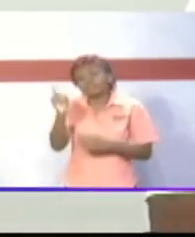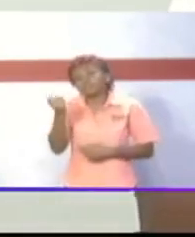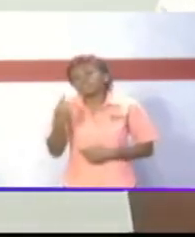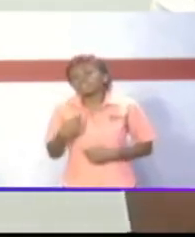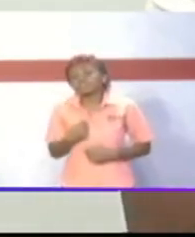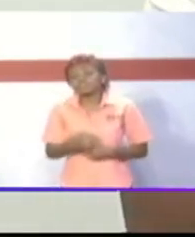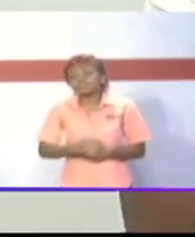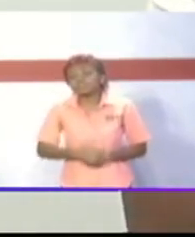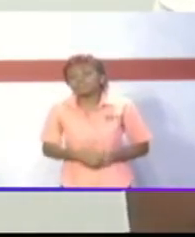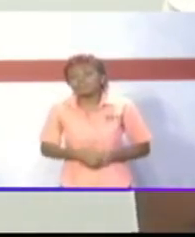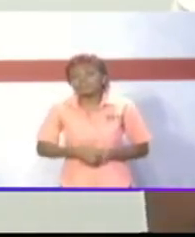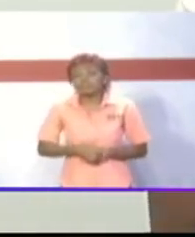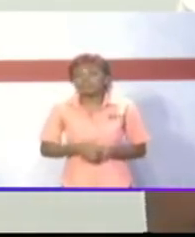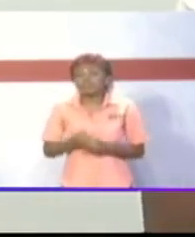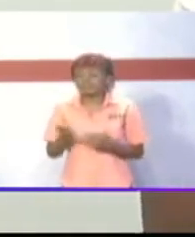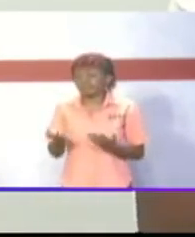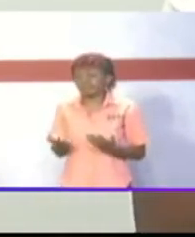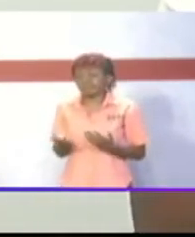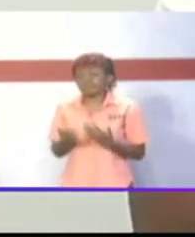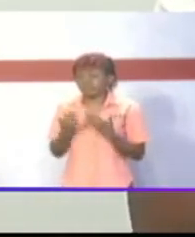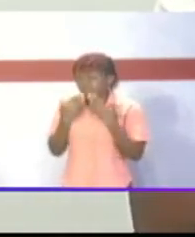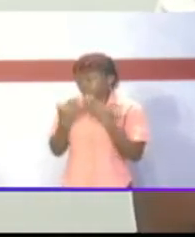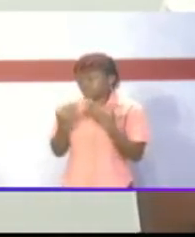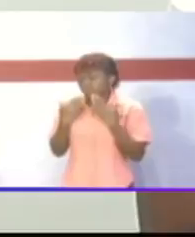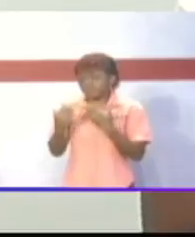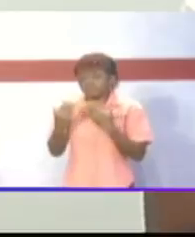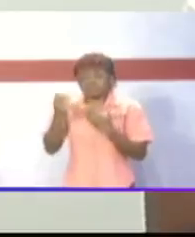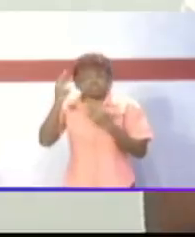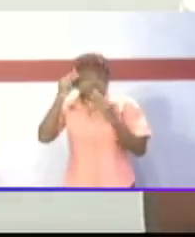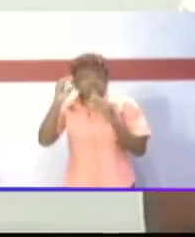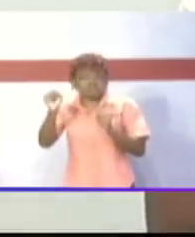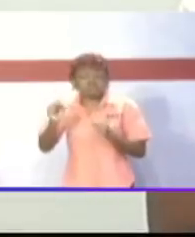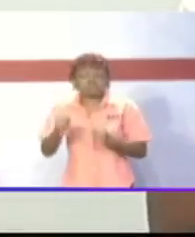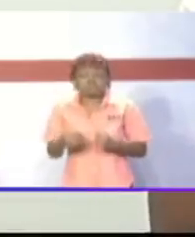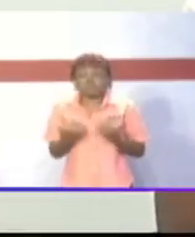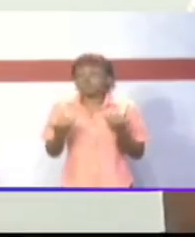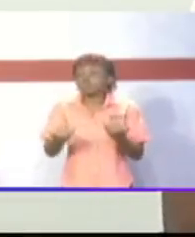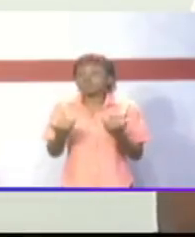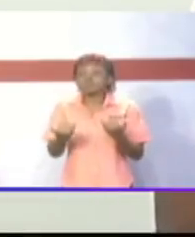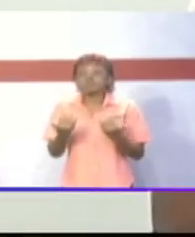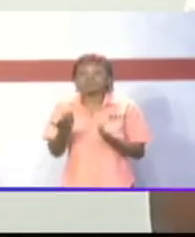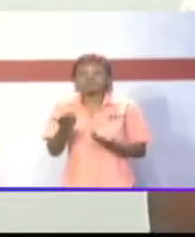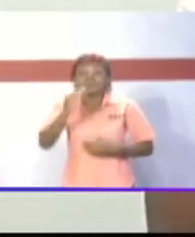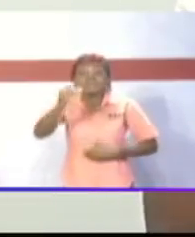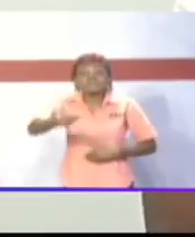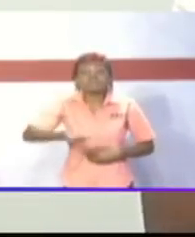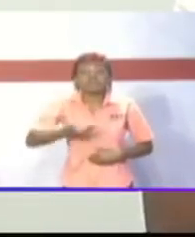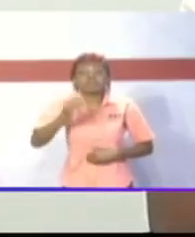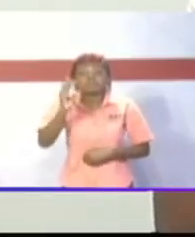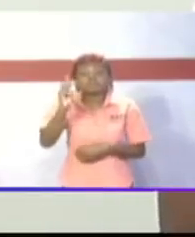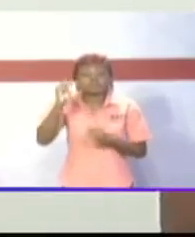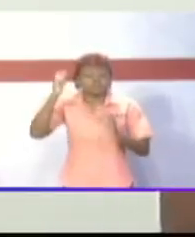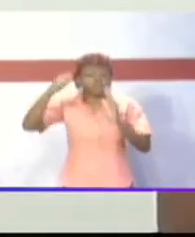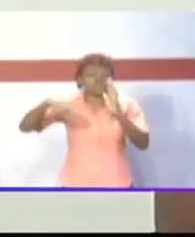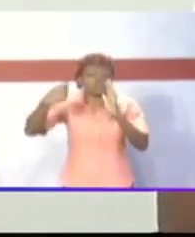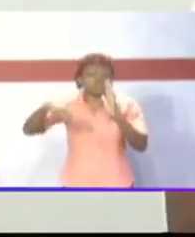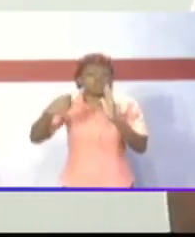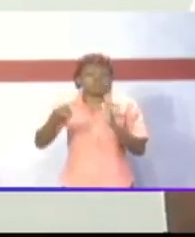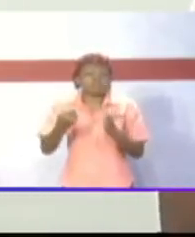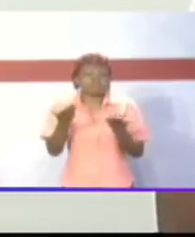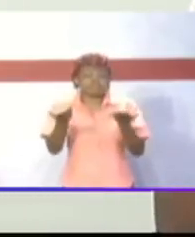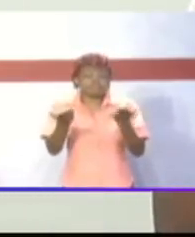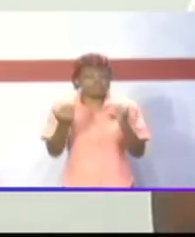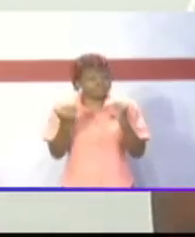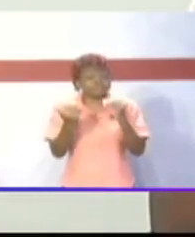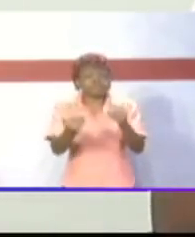invite the media to also present questions. You can pose your questions to our other presenters from the ERHA, and